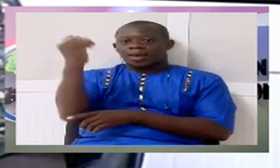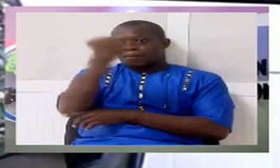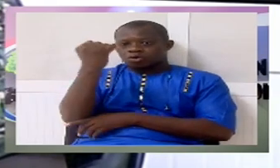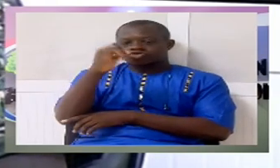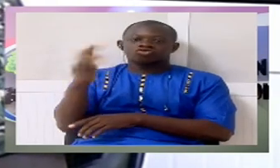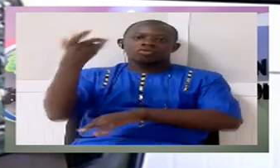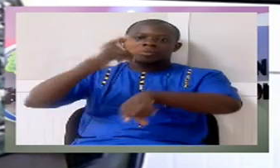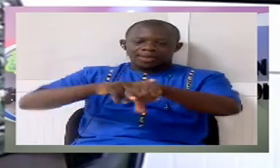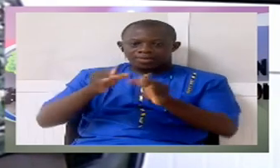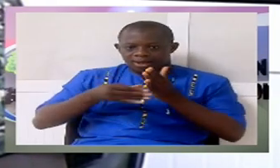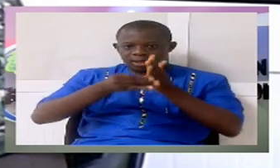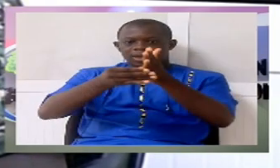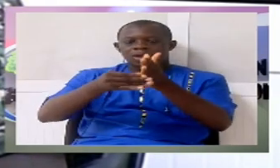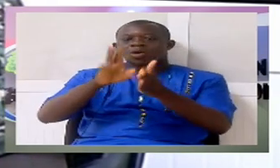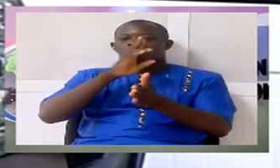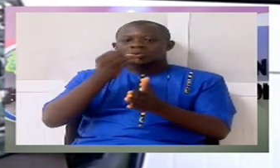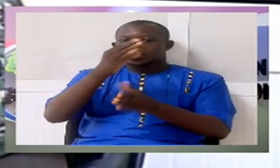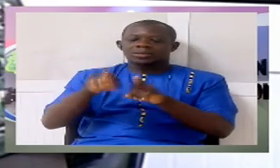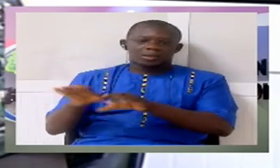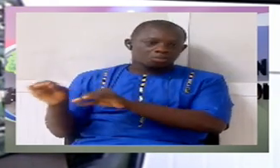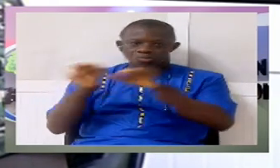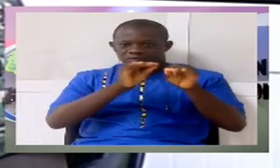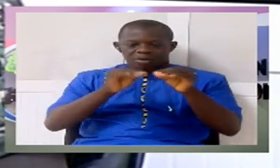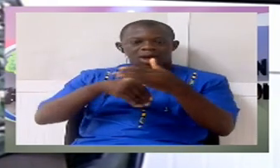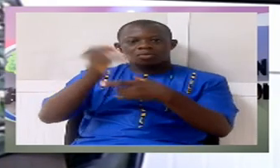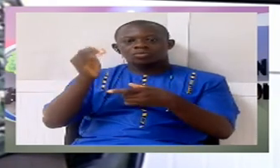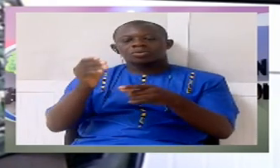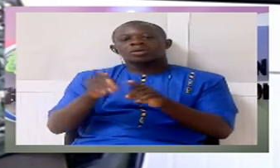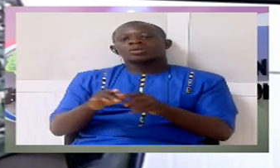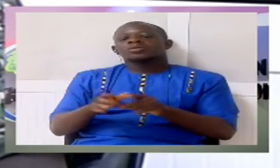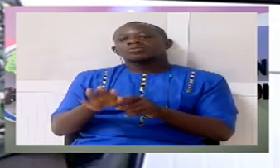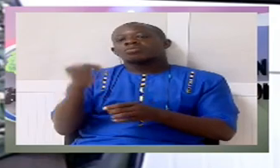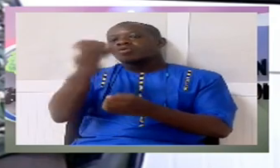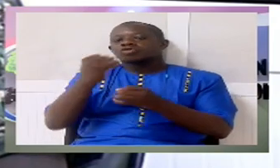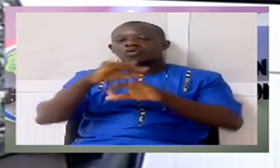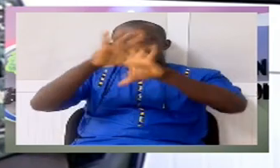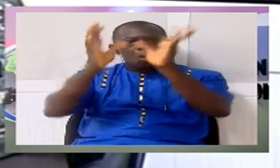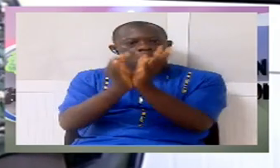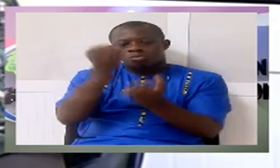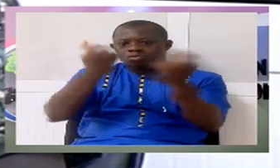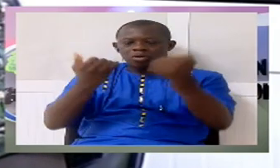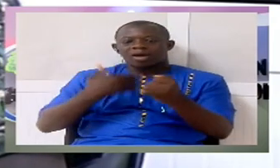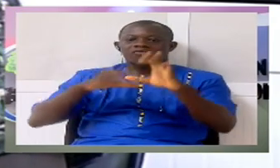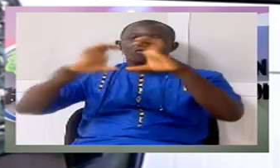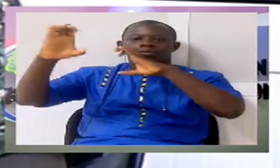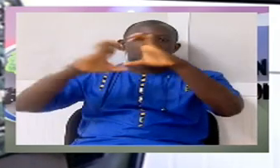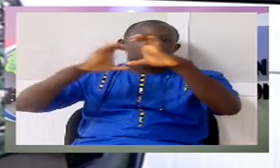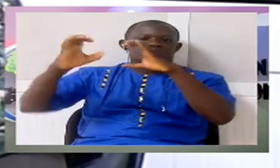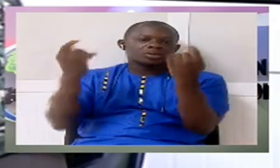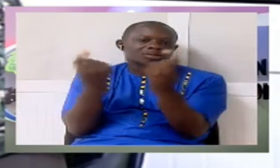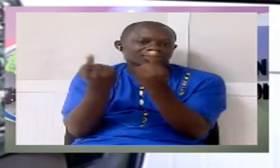us, it's the commander who will tell us to move. Because moto yep, they have a communication set. All the vehicles have communication